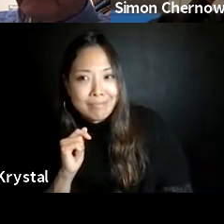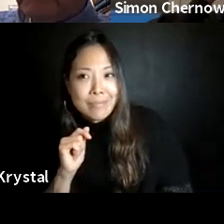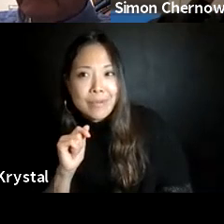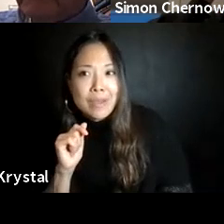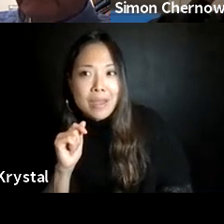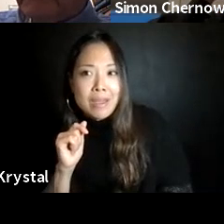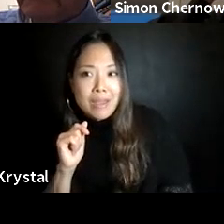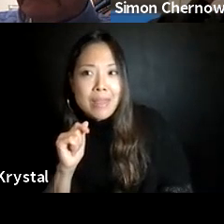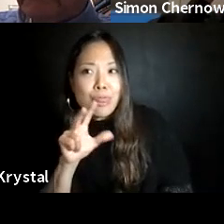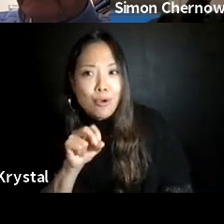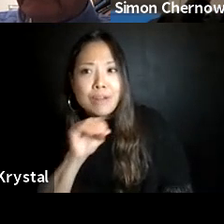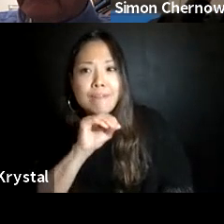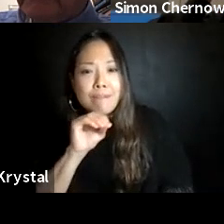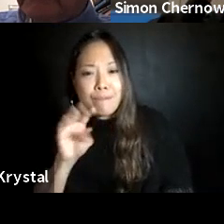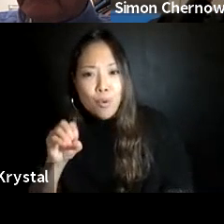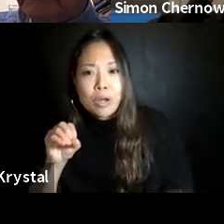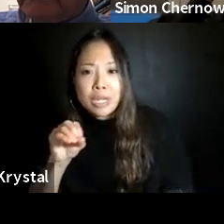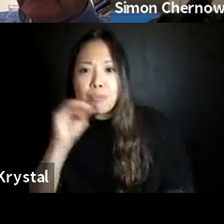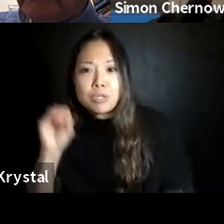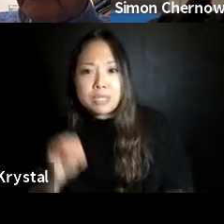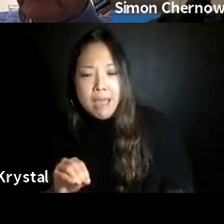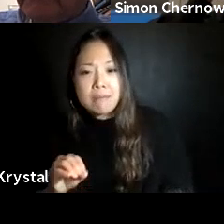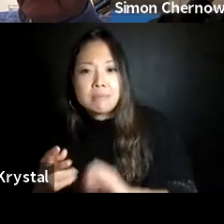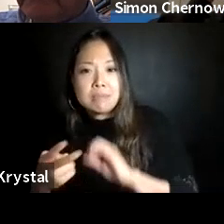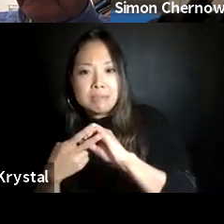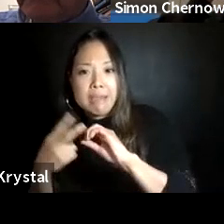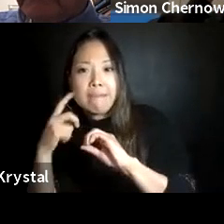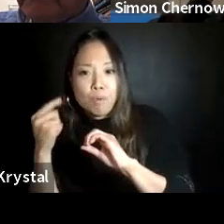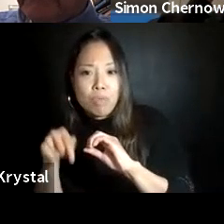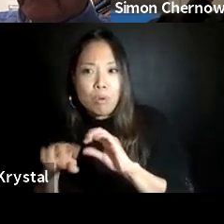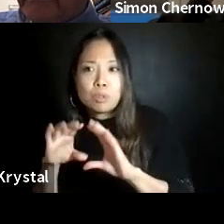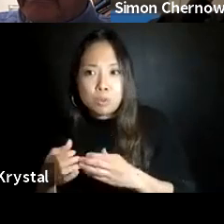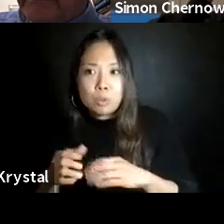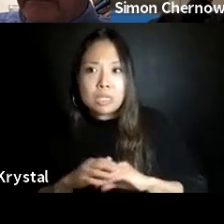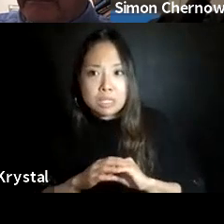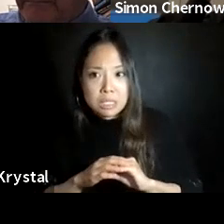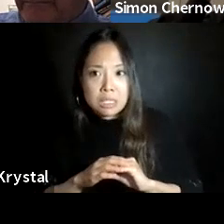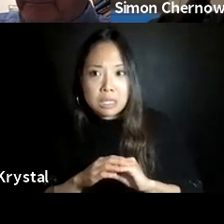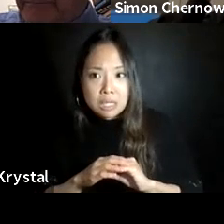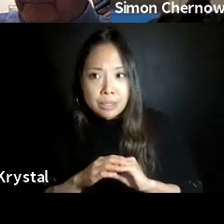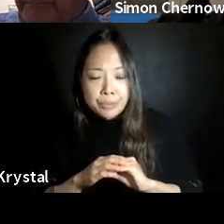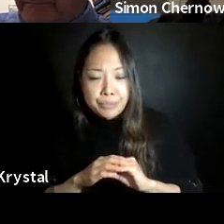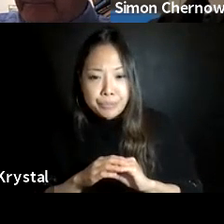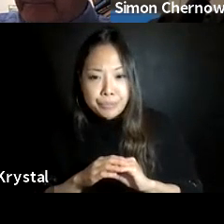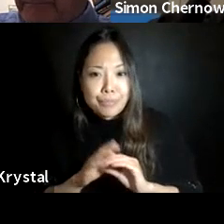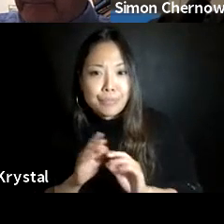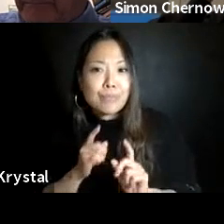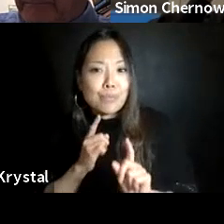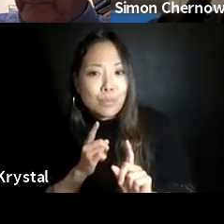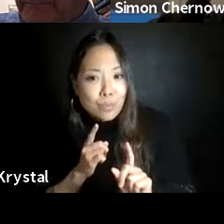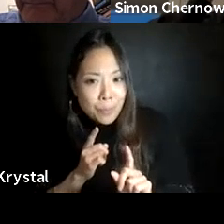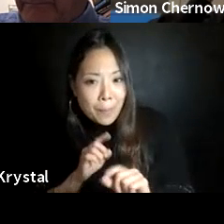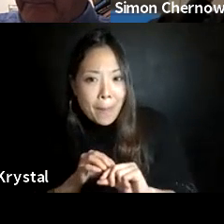meet your objective to put more African and Latin American kids into exam school. Bottom line, do you want your